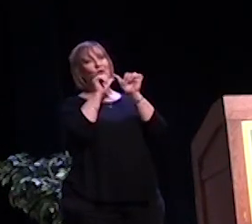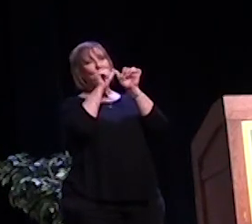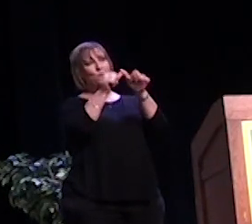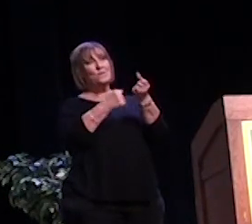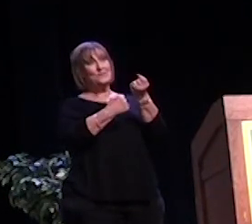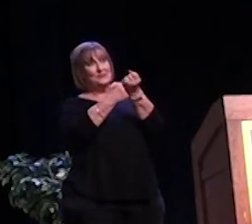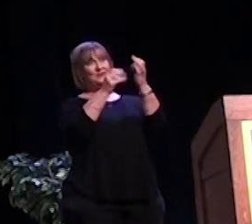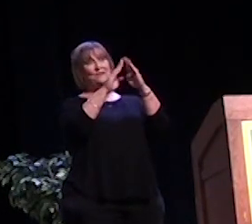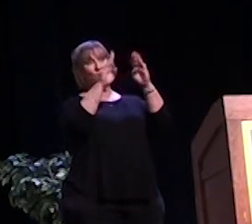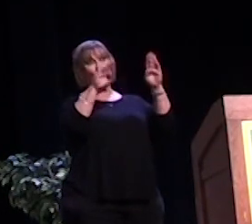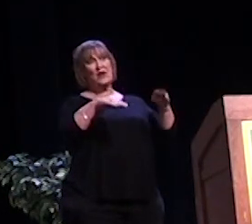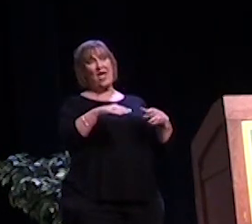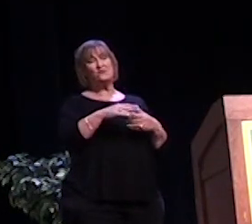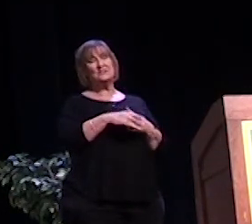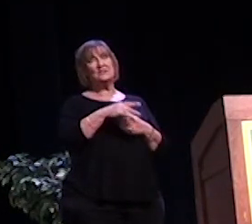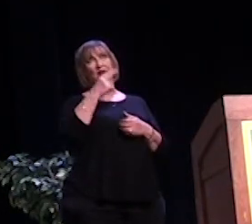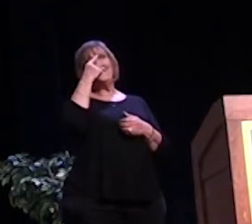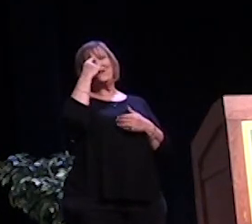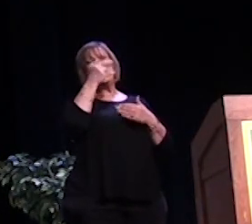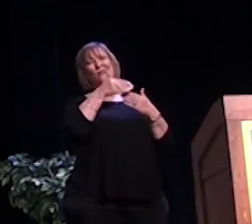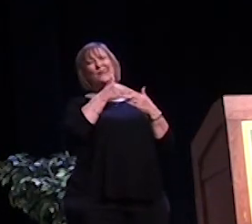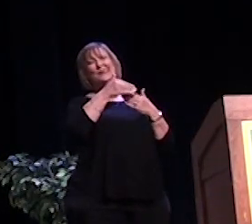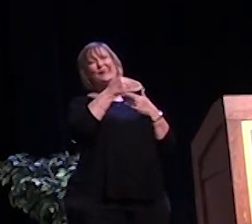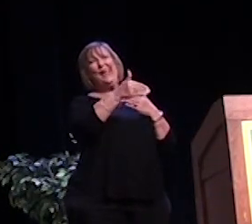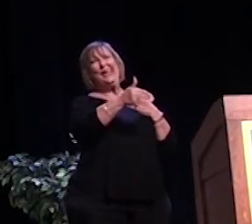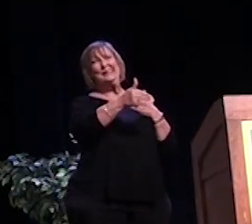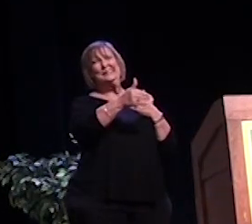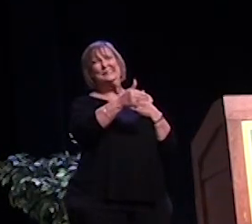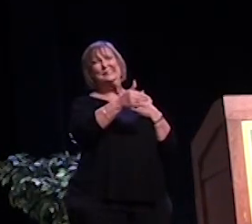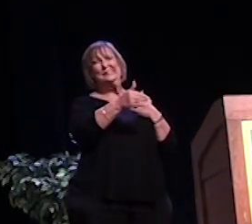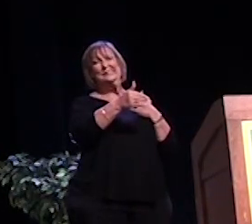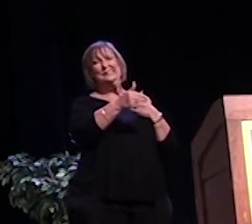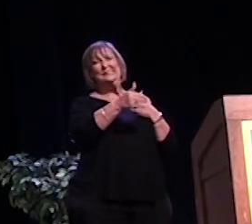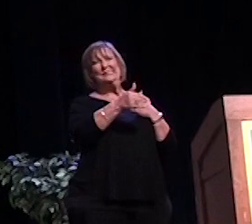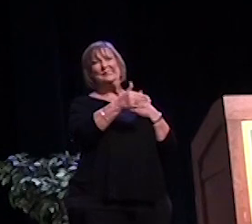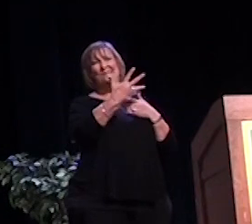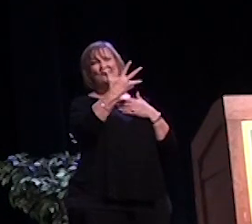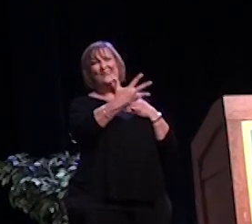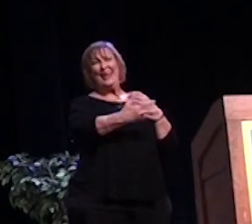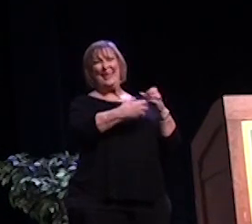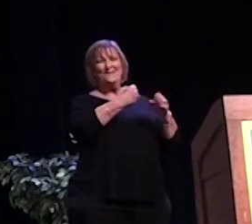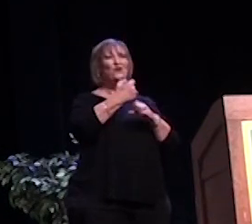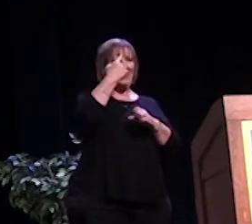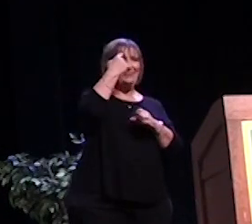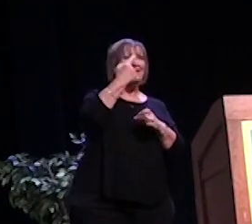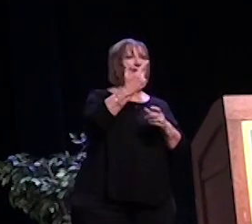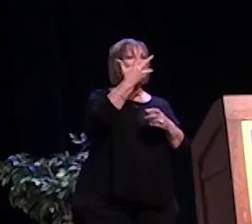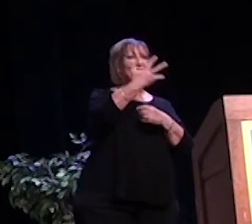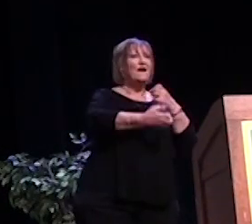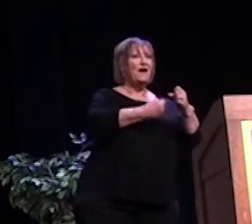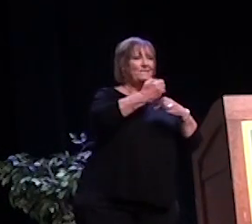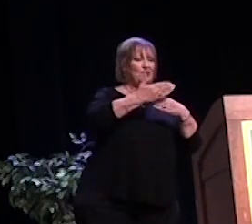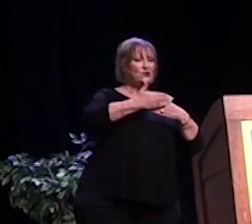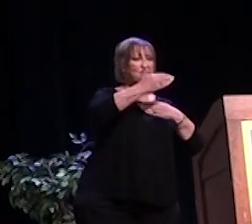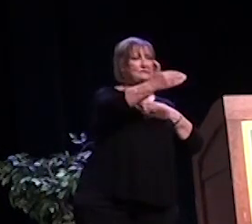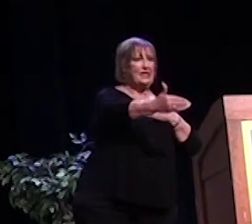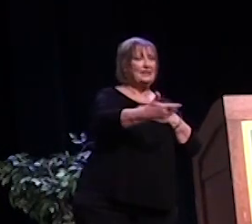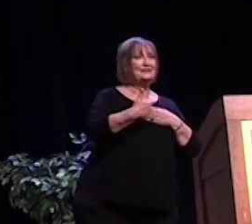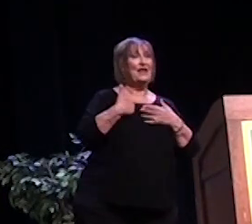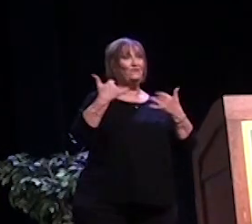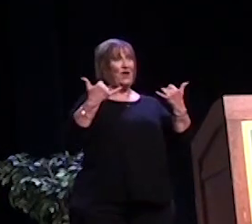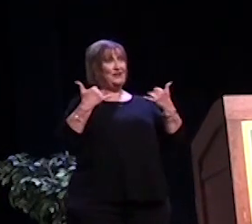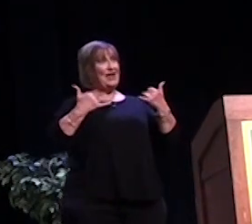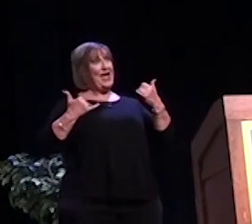interventions over the next, and I don't want to say the wrong timeline, but I think it's next 5 years. So I believe we're already at